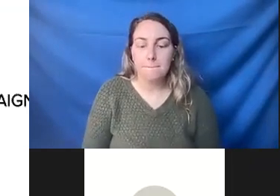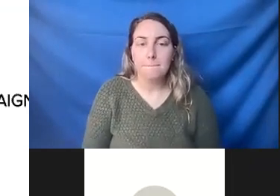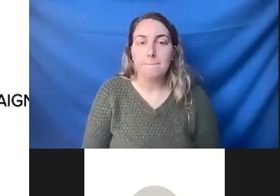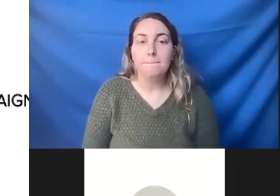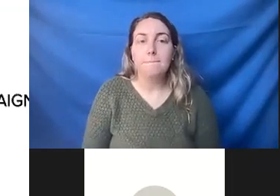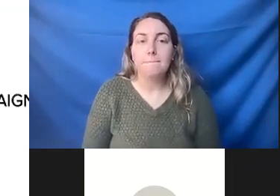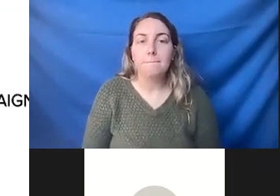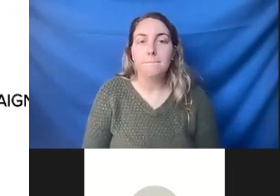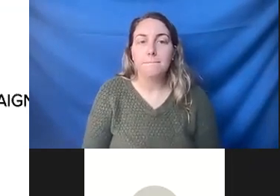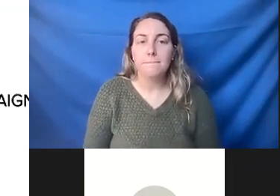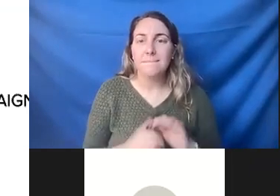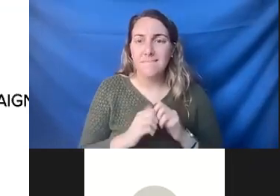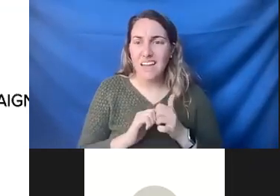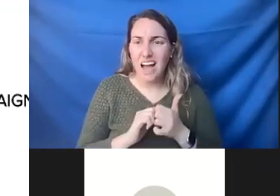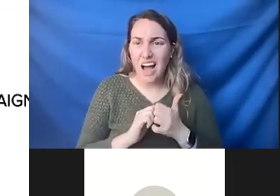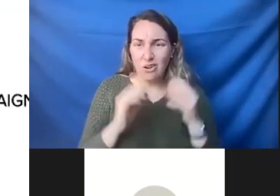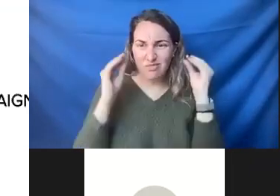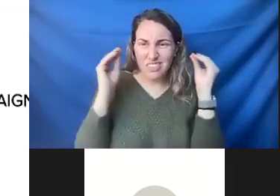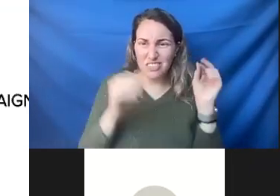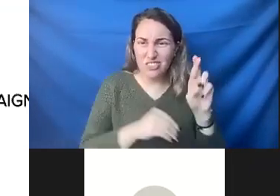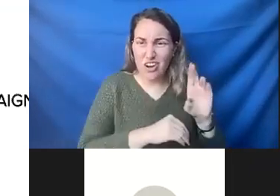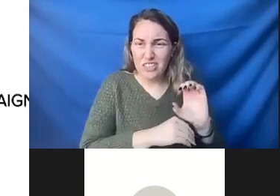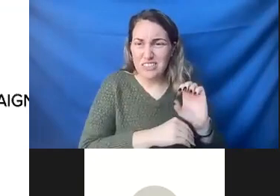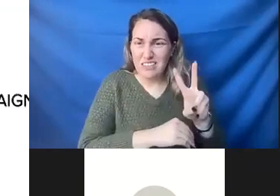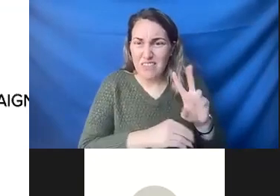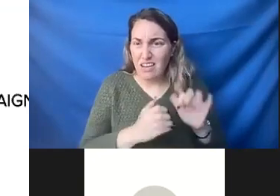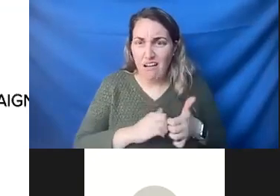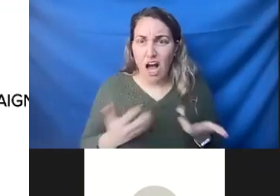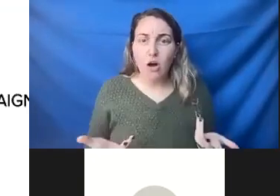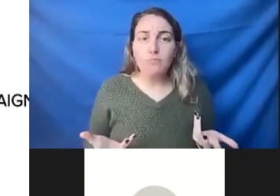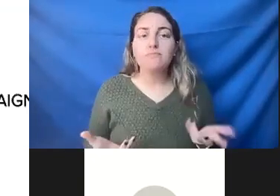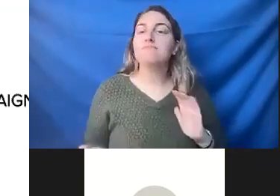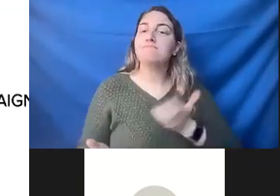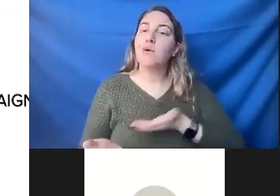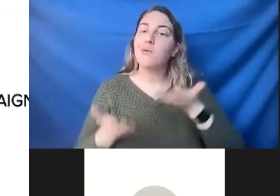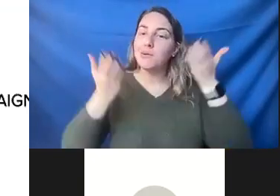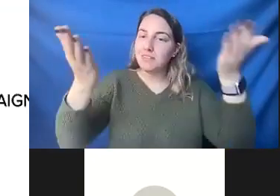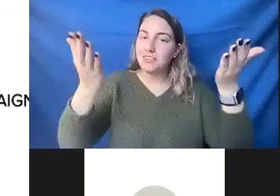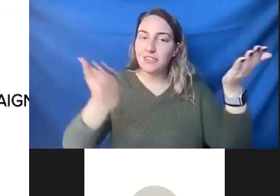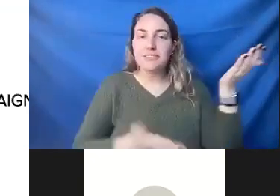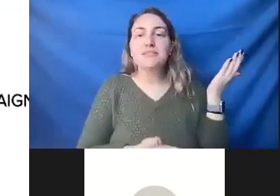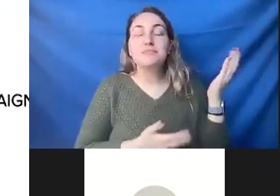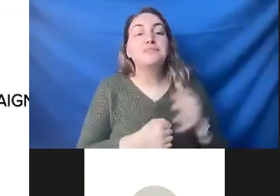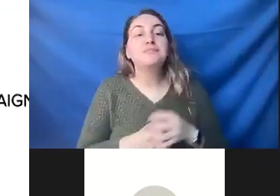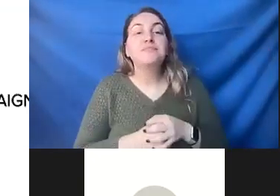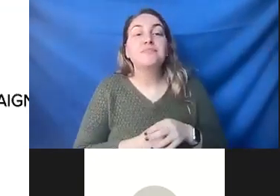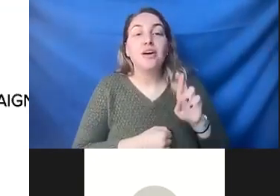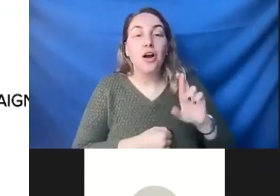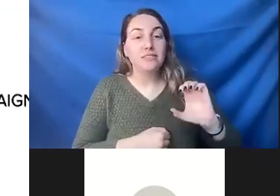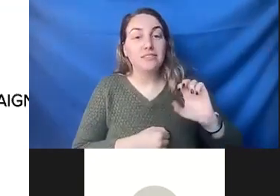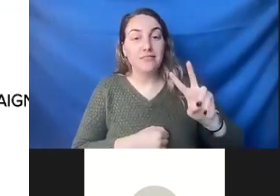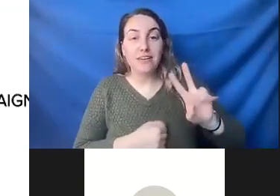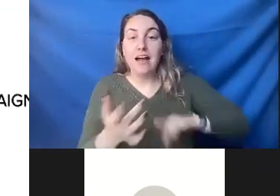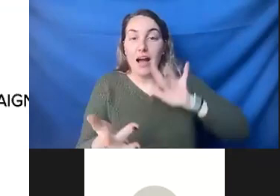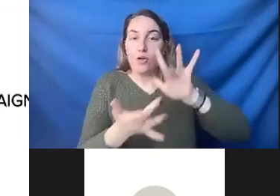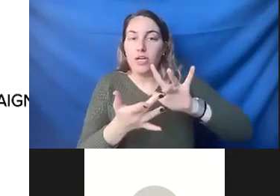So how are we going to educate voters about ranked choice voting? These are our recommendations to make ranked choice voting outreach part of the Get Out the